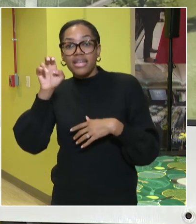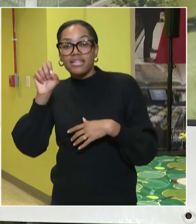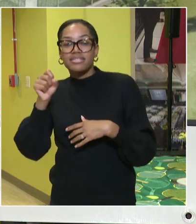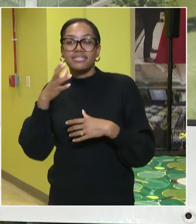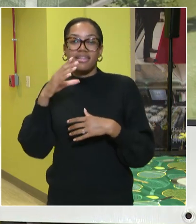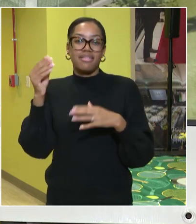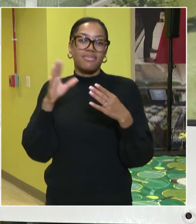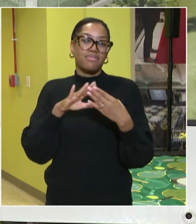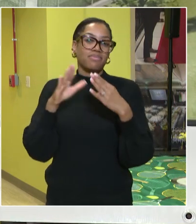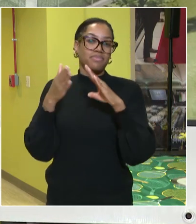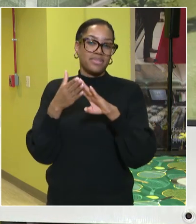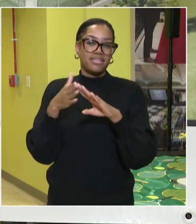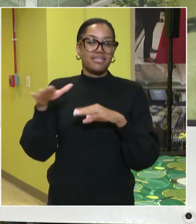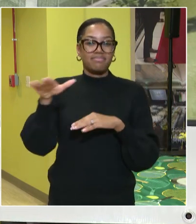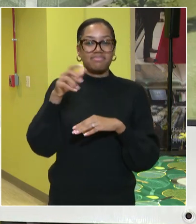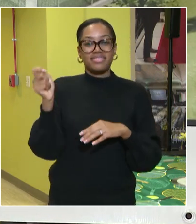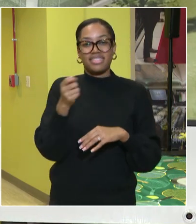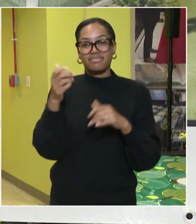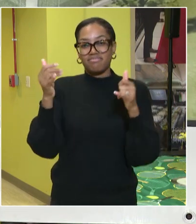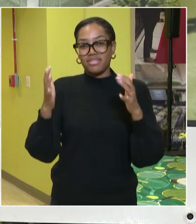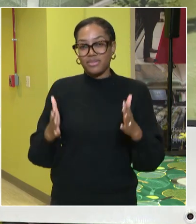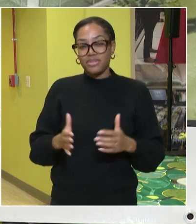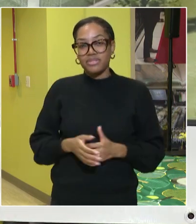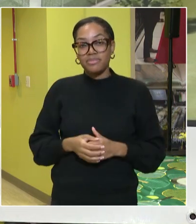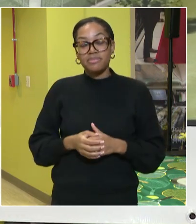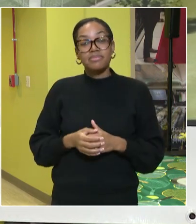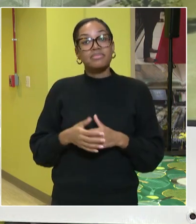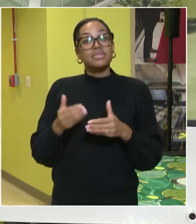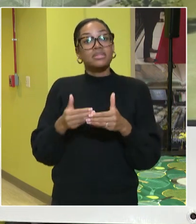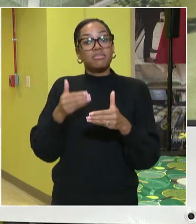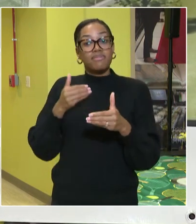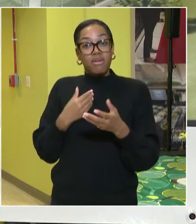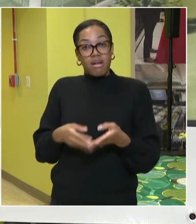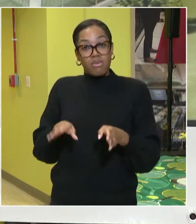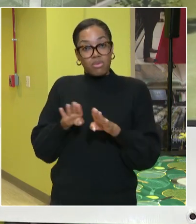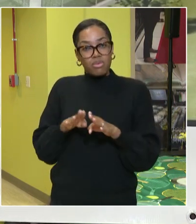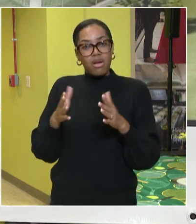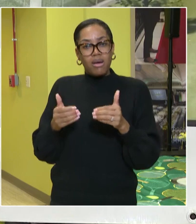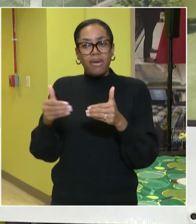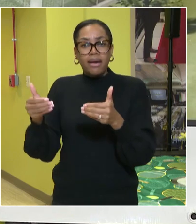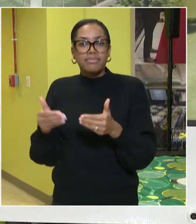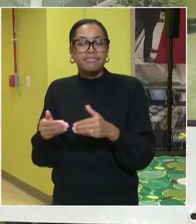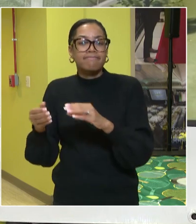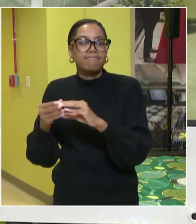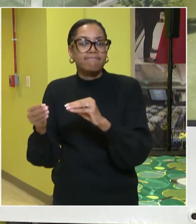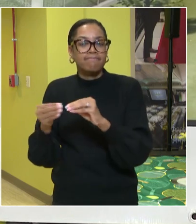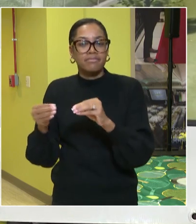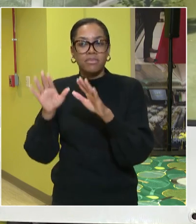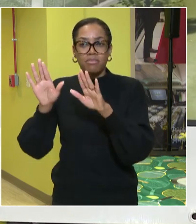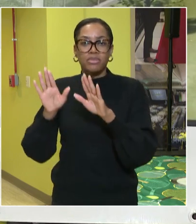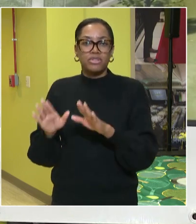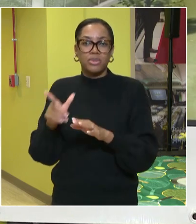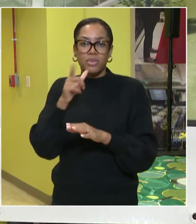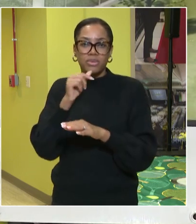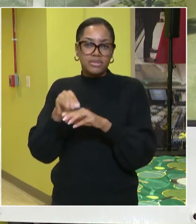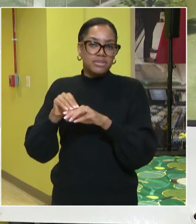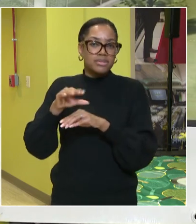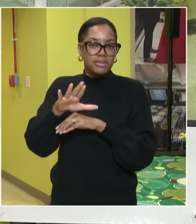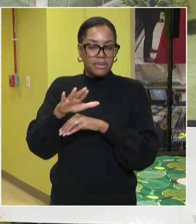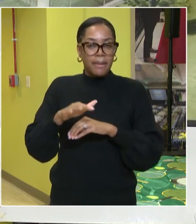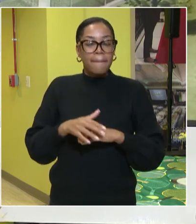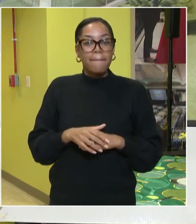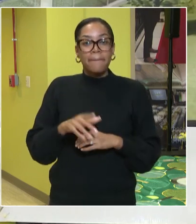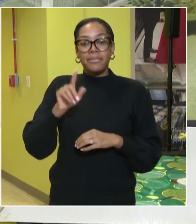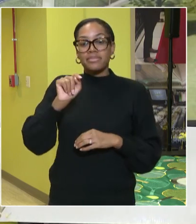introduce someone else from the USTA whose advocacy and leadership has been instrumental in advancing the values of tennis and community.